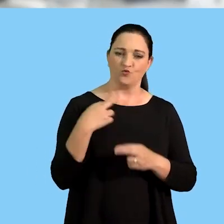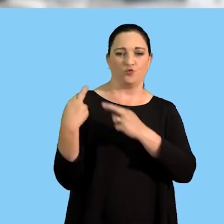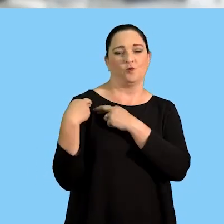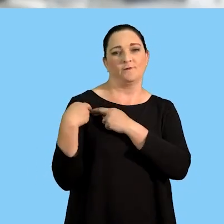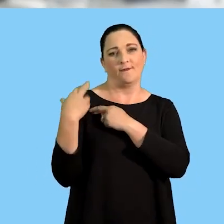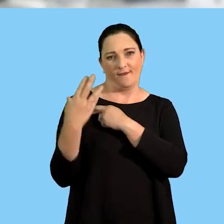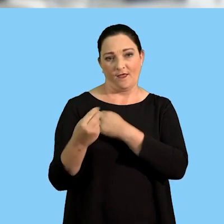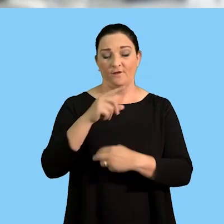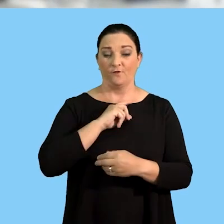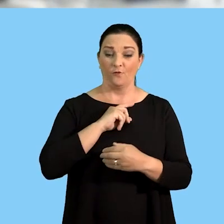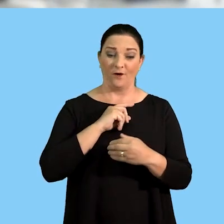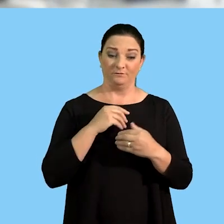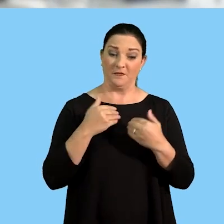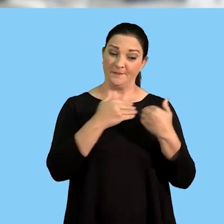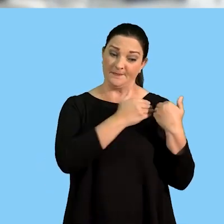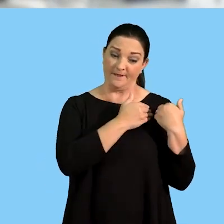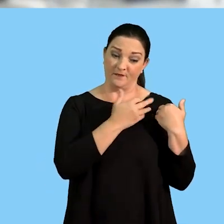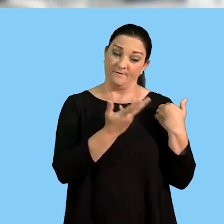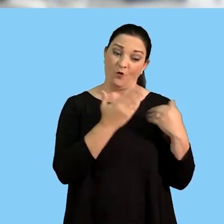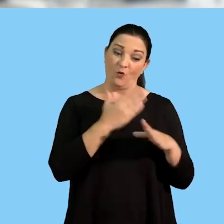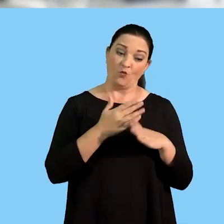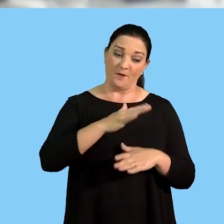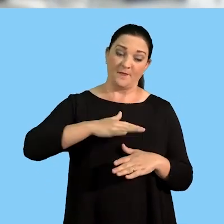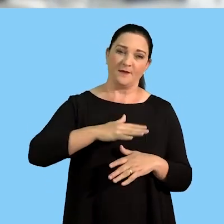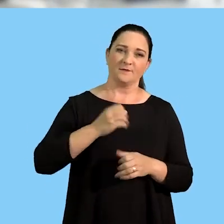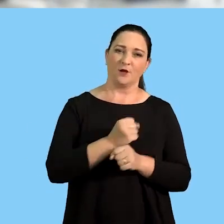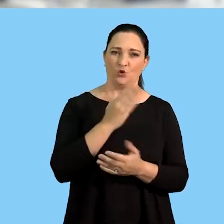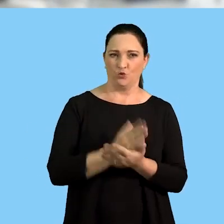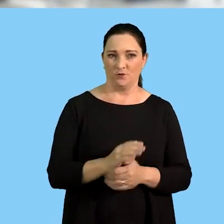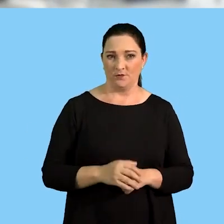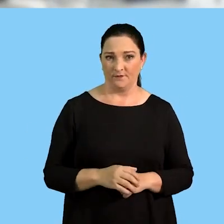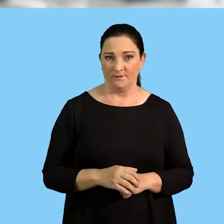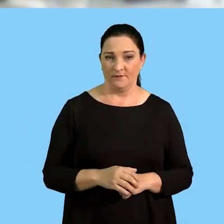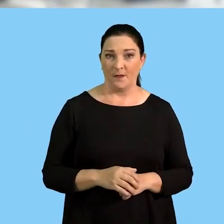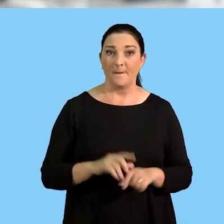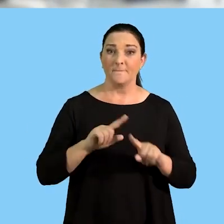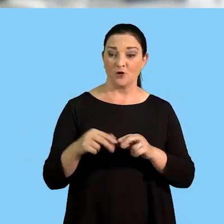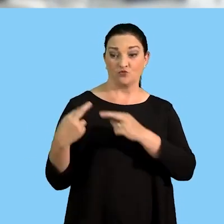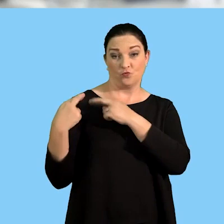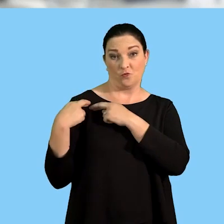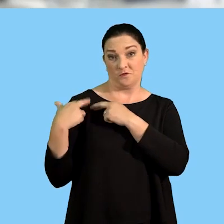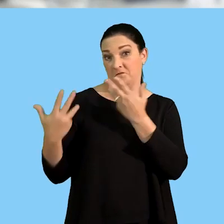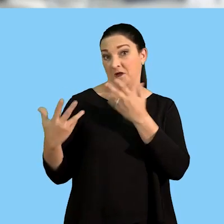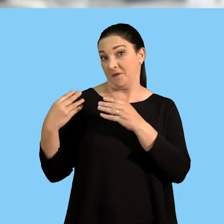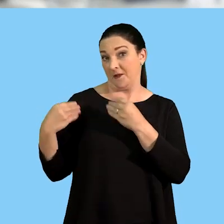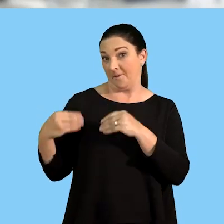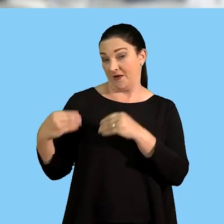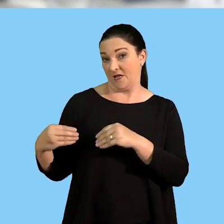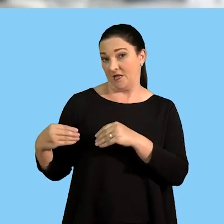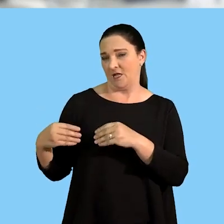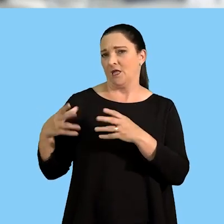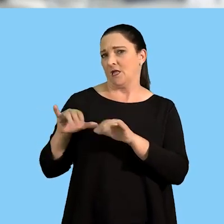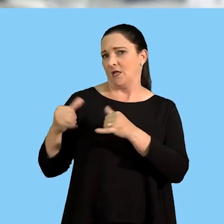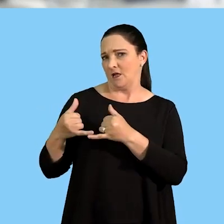responsibilities in ensuring safety in the workplace. Now, you will note to say that the responsibility of the employer will